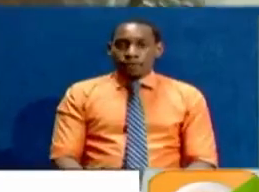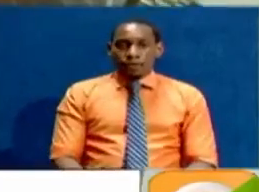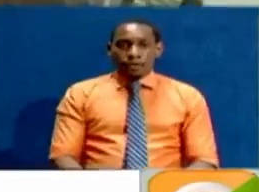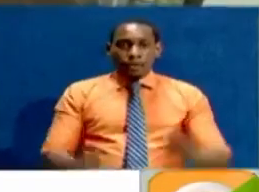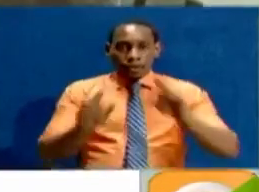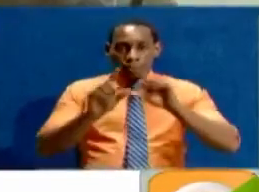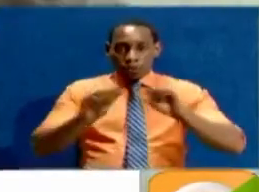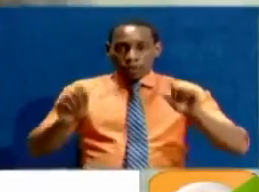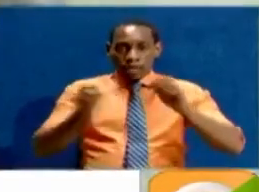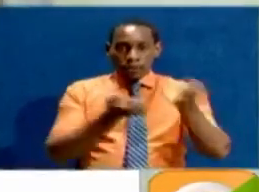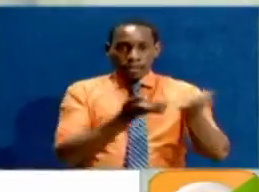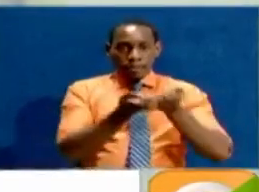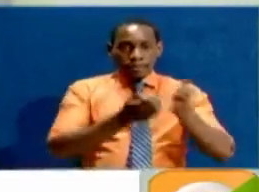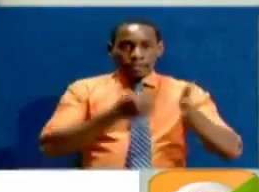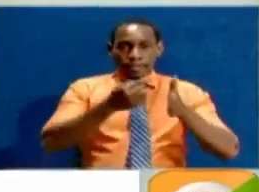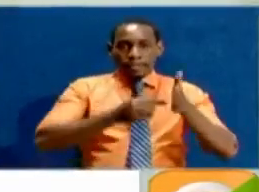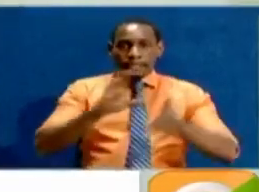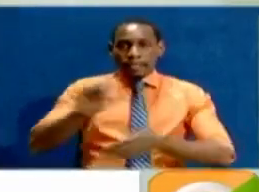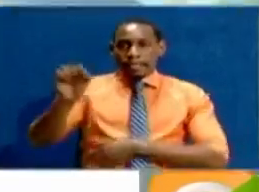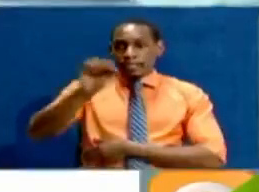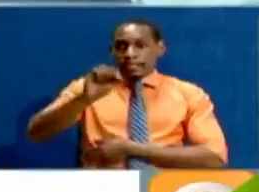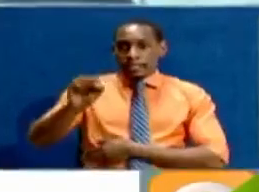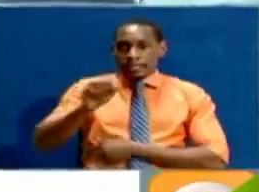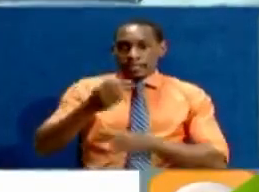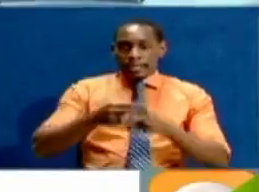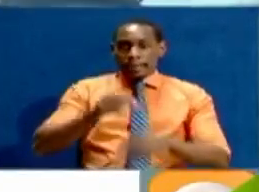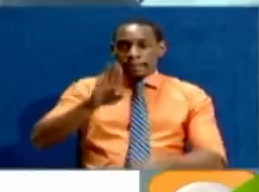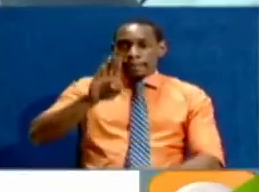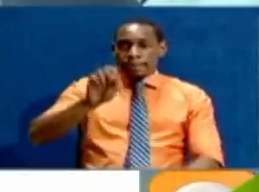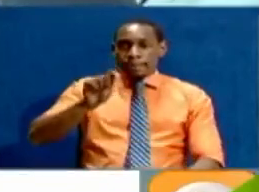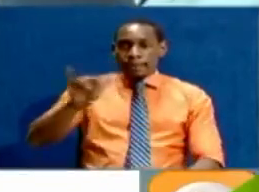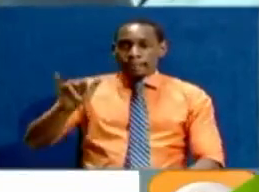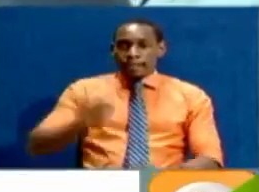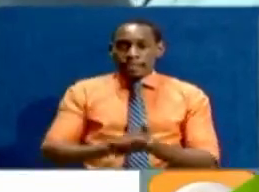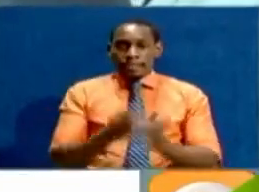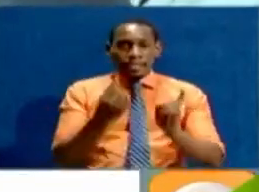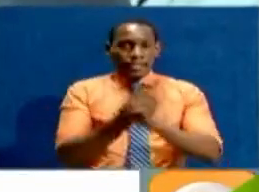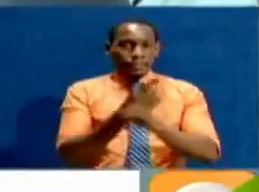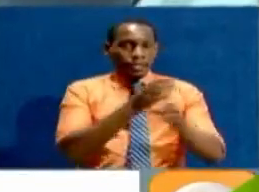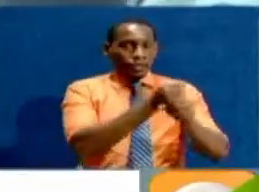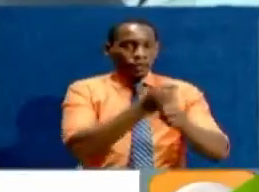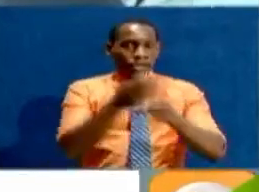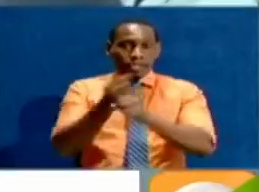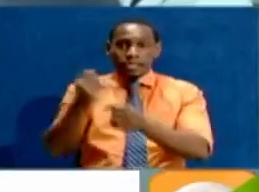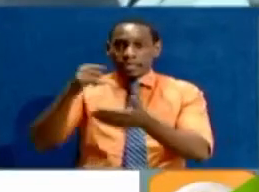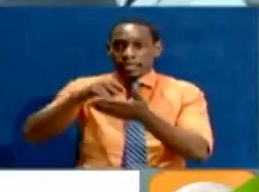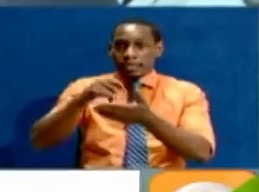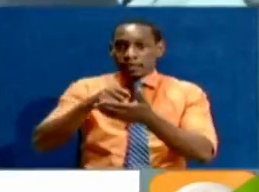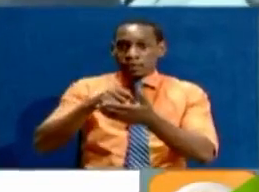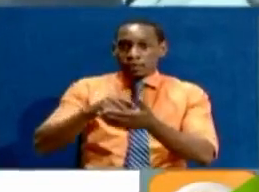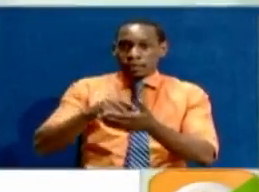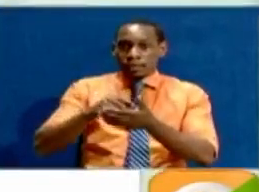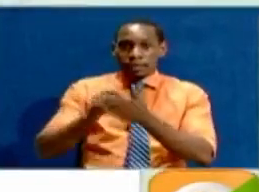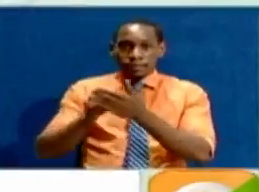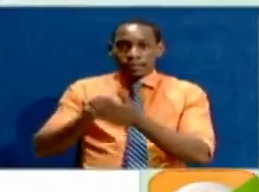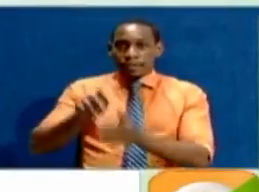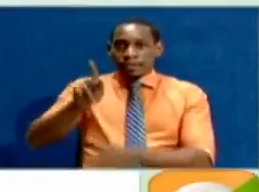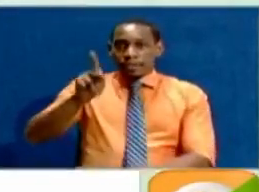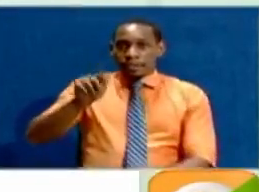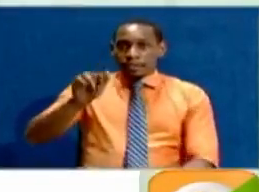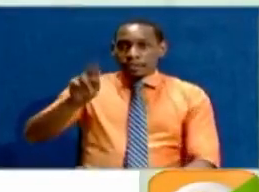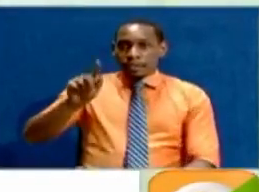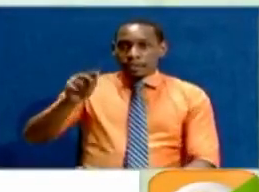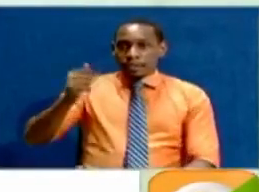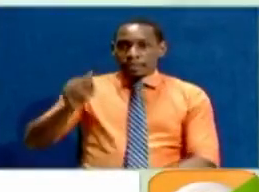According to the Trade and Industrialization Cabinet Secretary, Betty Miner, several organizations, including the Dedan Kimathi University